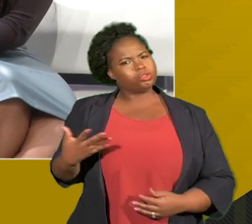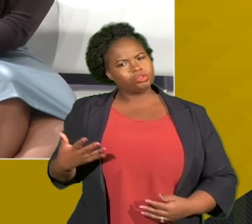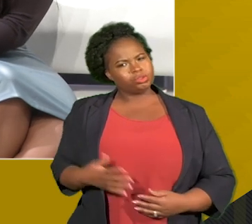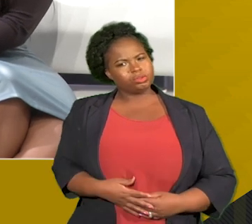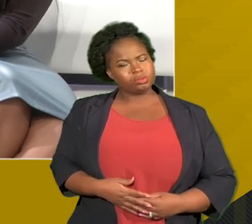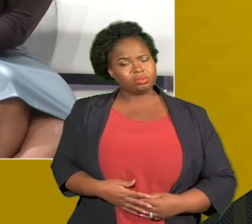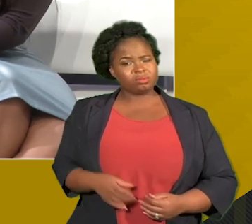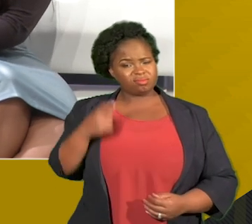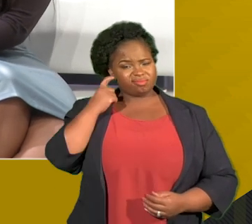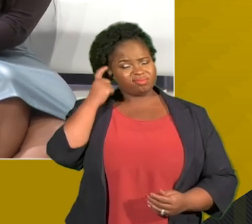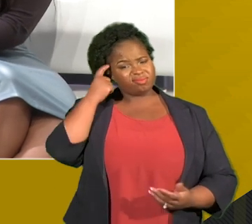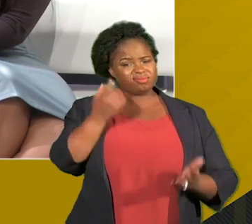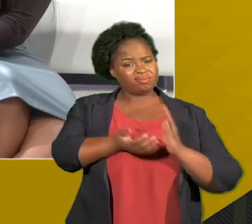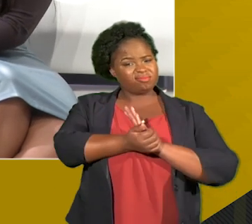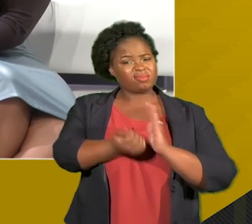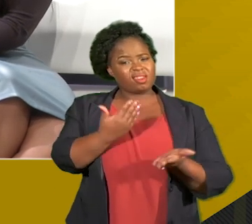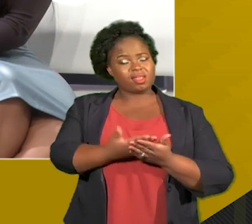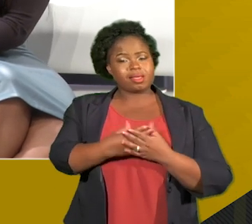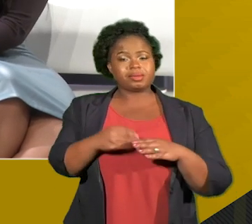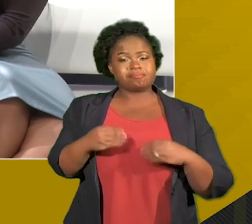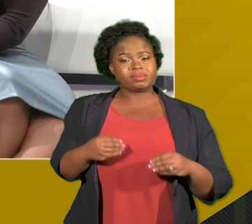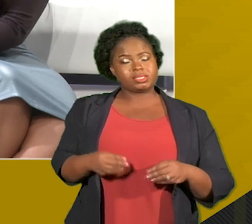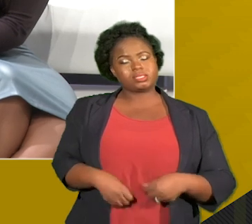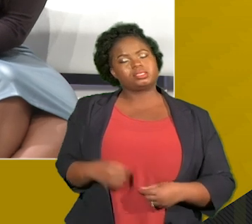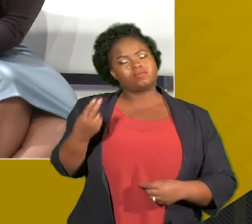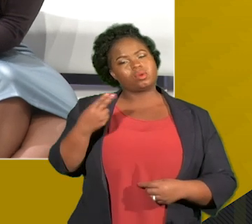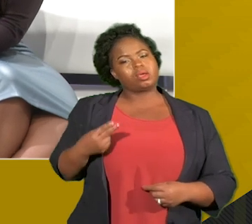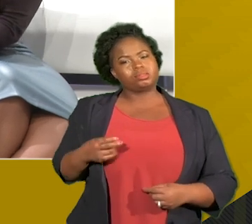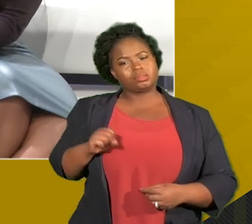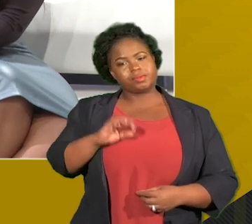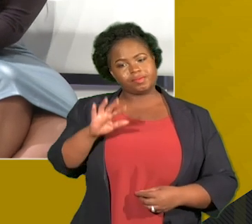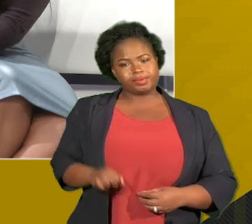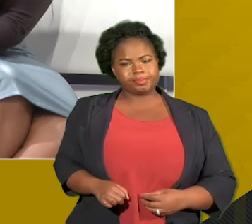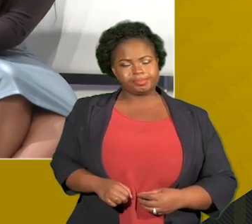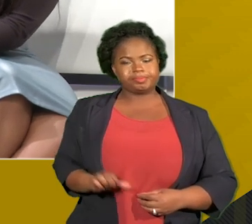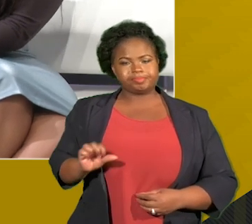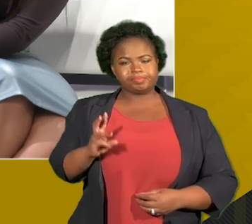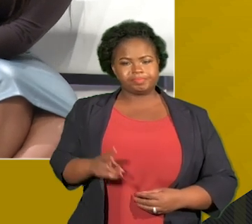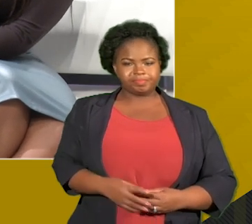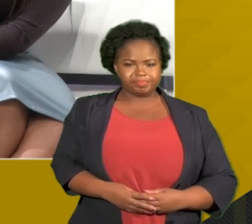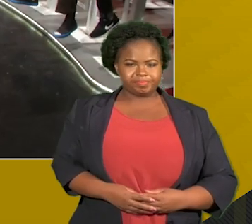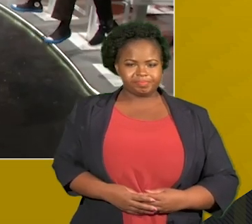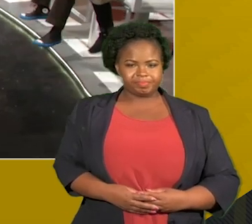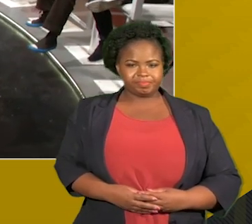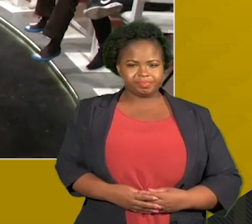and do they have the potential to make a real business in the environment of South Africa? Please don't go anywhere.